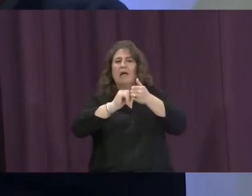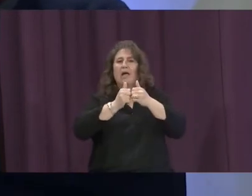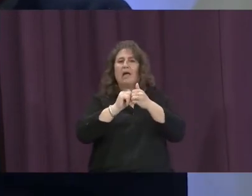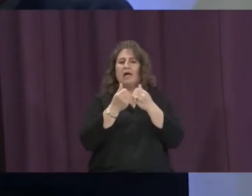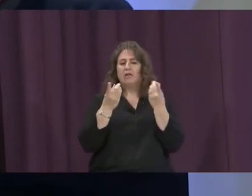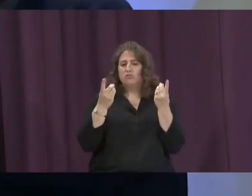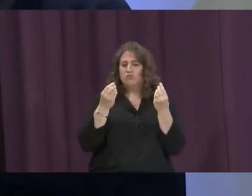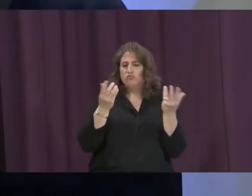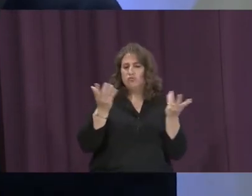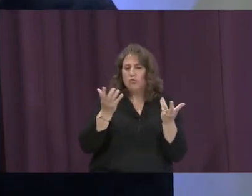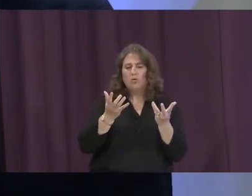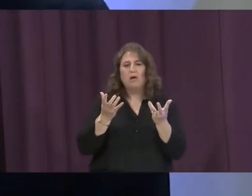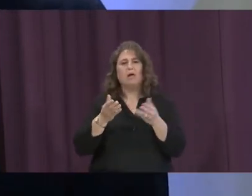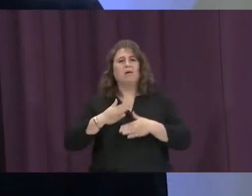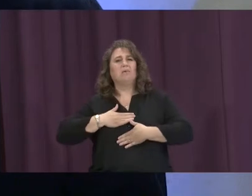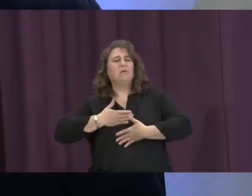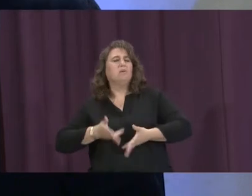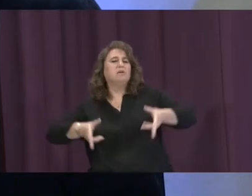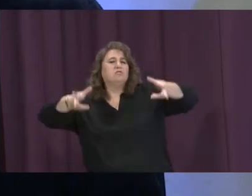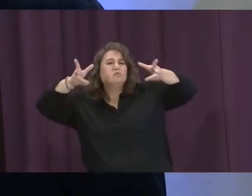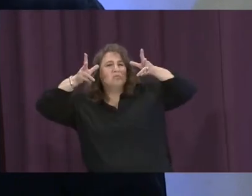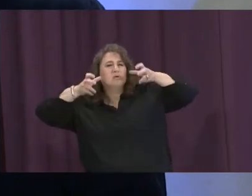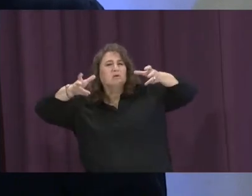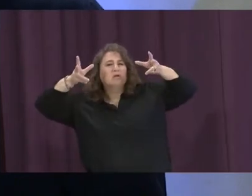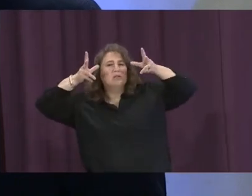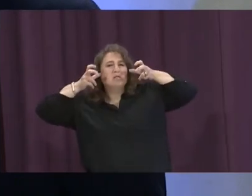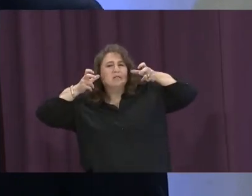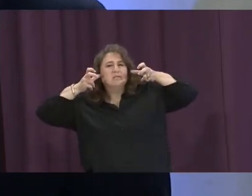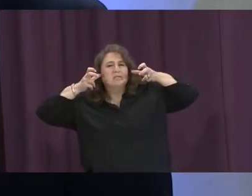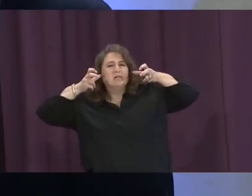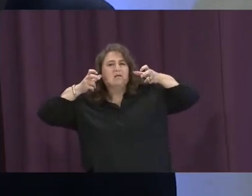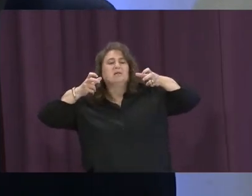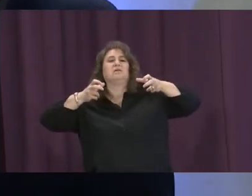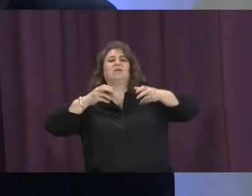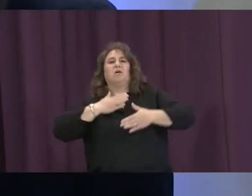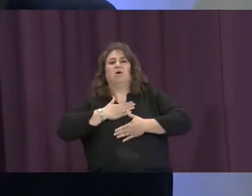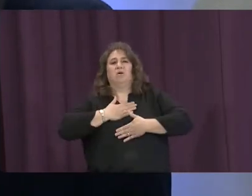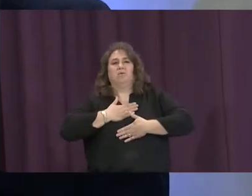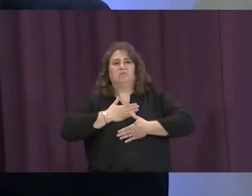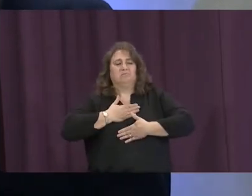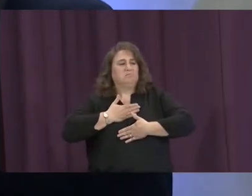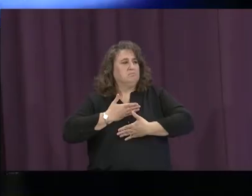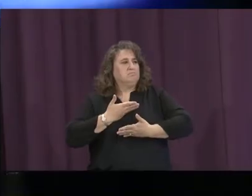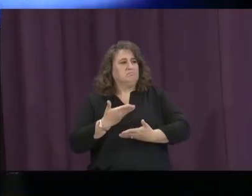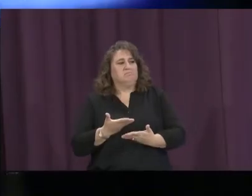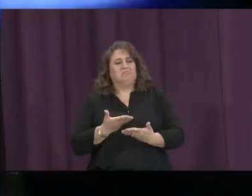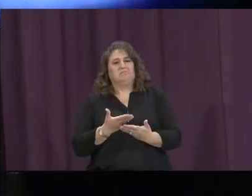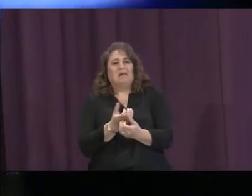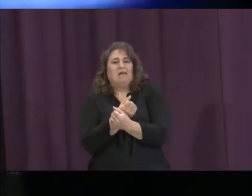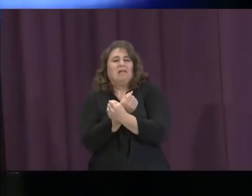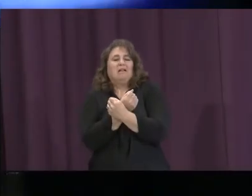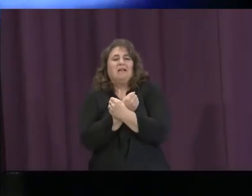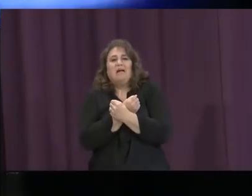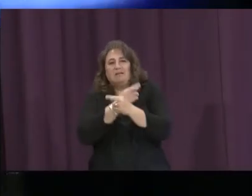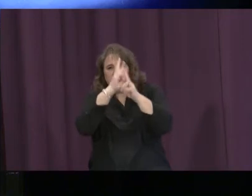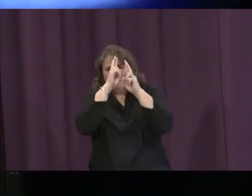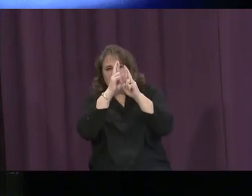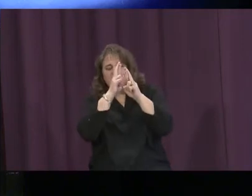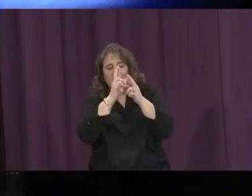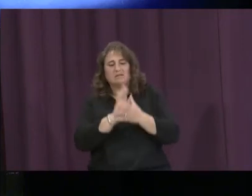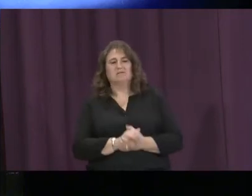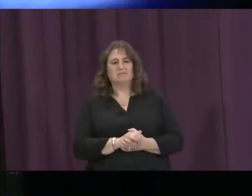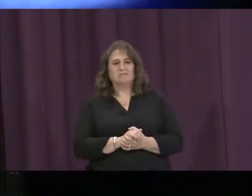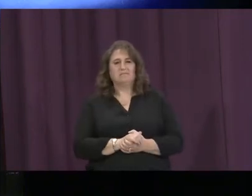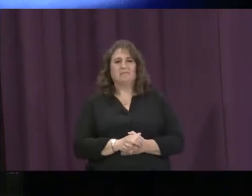how could I open up my ears more and, and be accepting and loving of other people? You just said it. That was a thought that crossed my mind was that